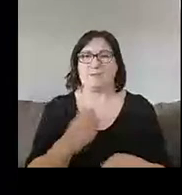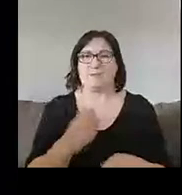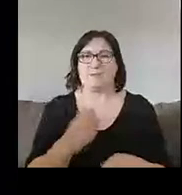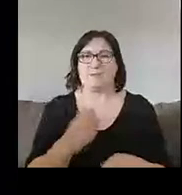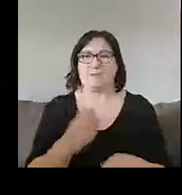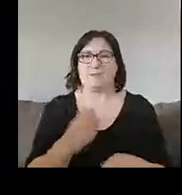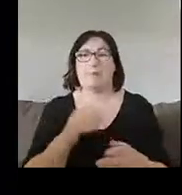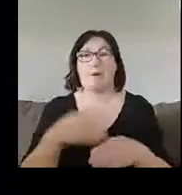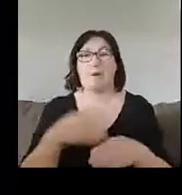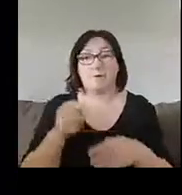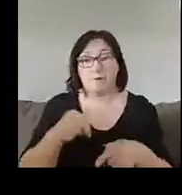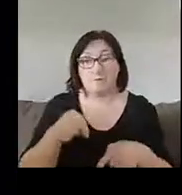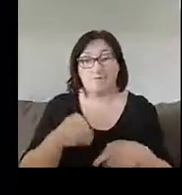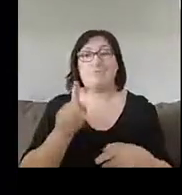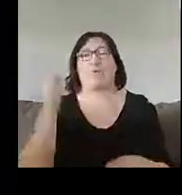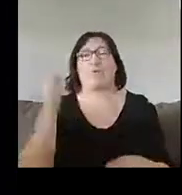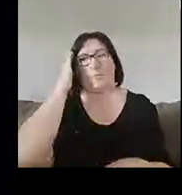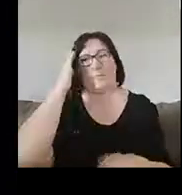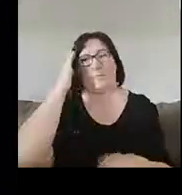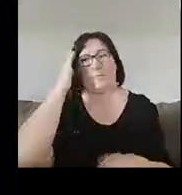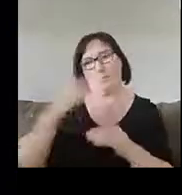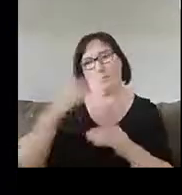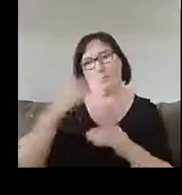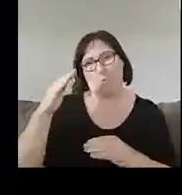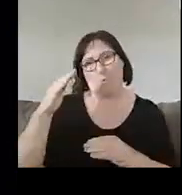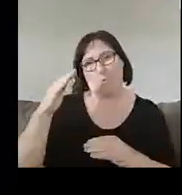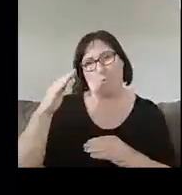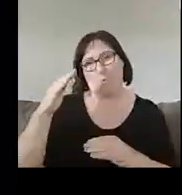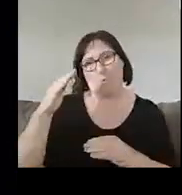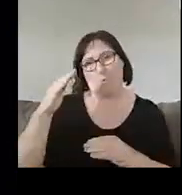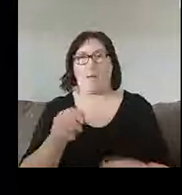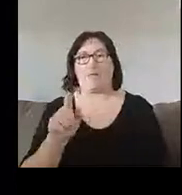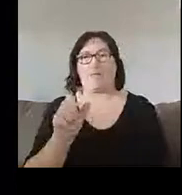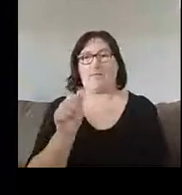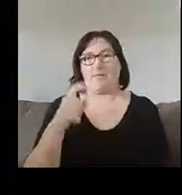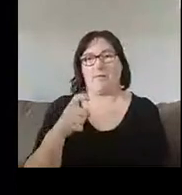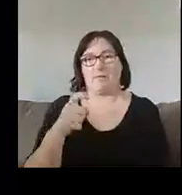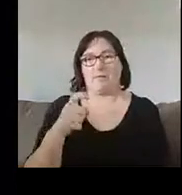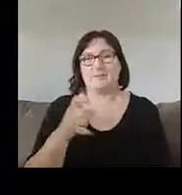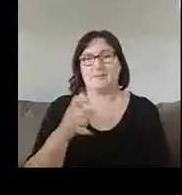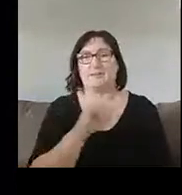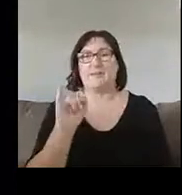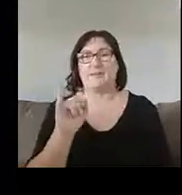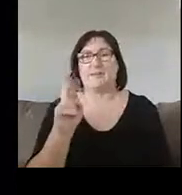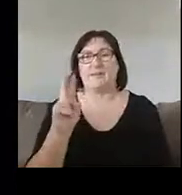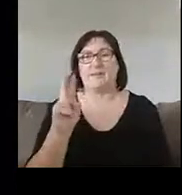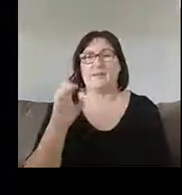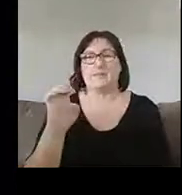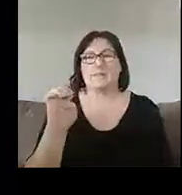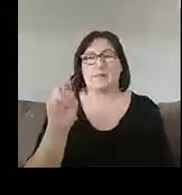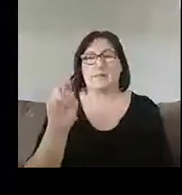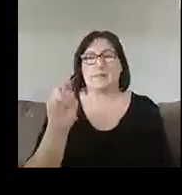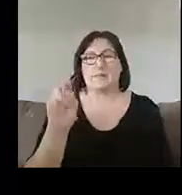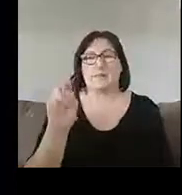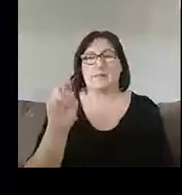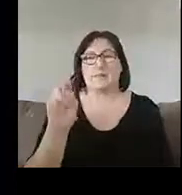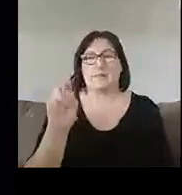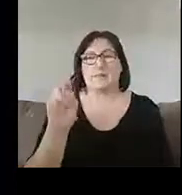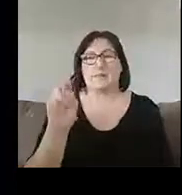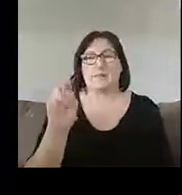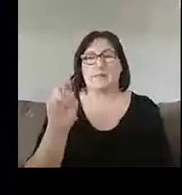more about all the tax incentives offered by SARS, as well as your obligations to be